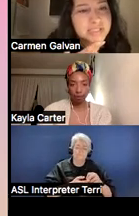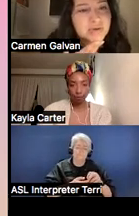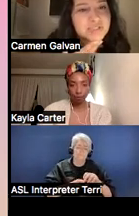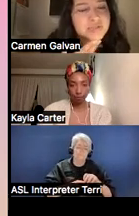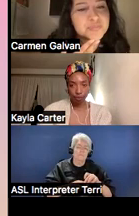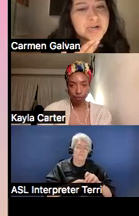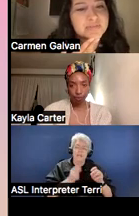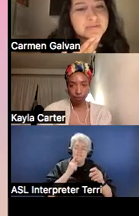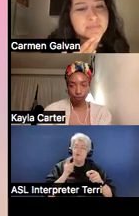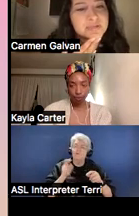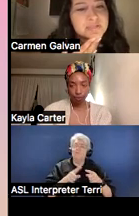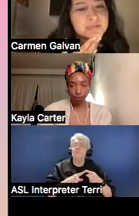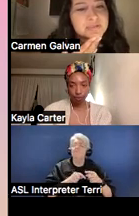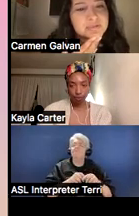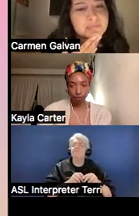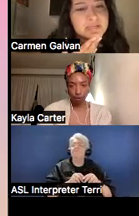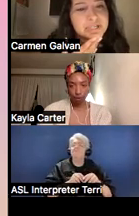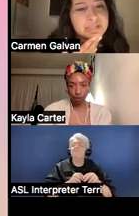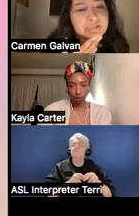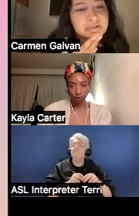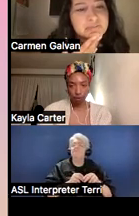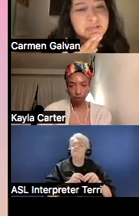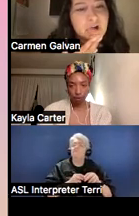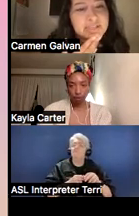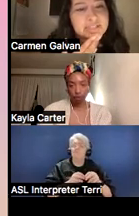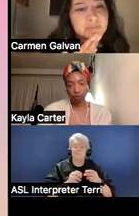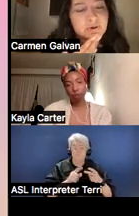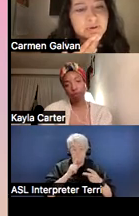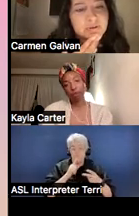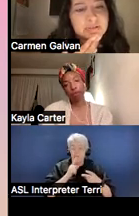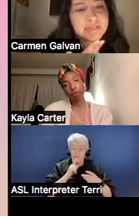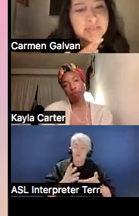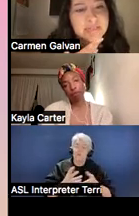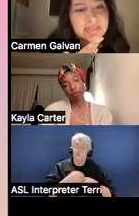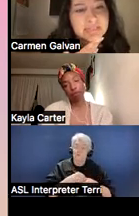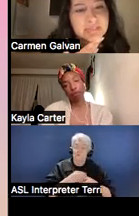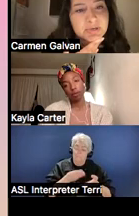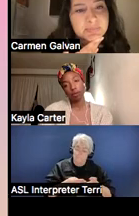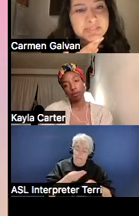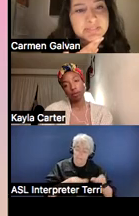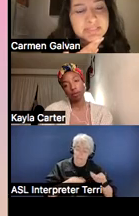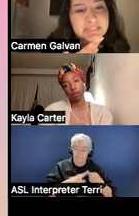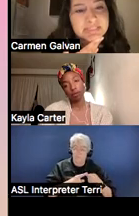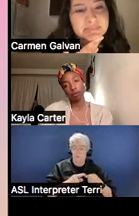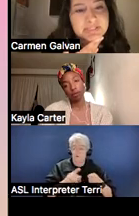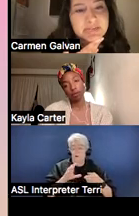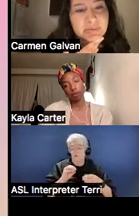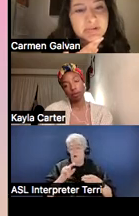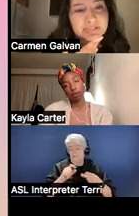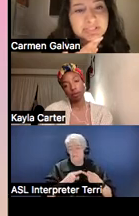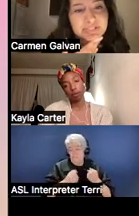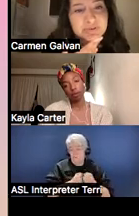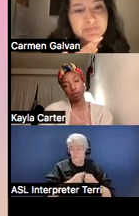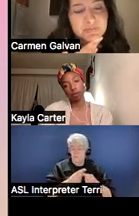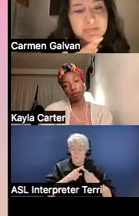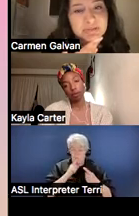I just saw a question. Would you bargain for employers to include a budget for colleague support, or is the purpose of the slide to demonstrate how